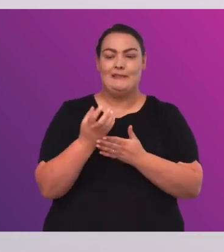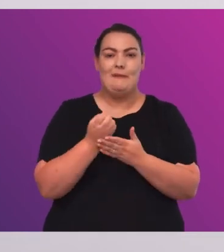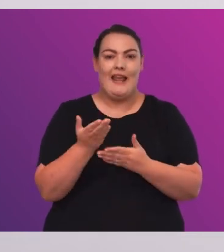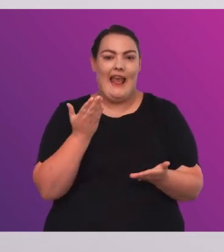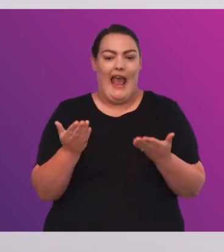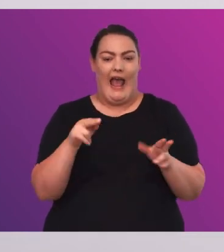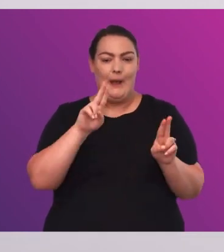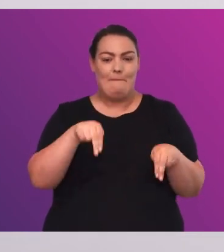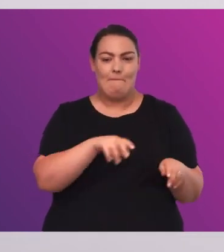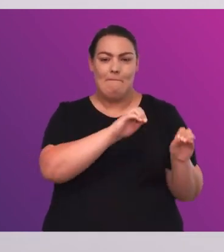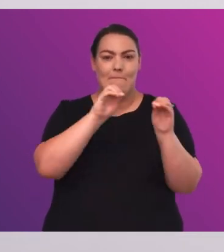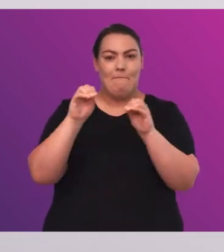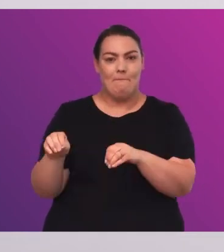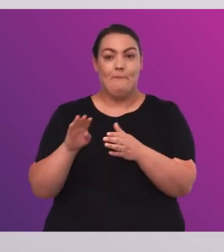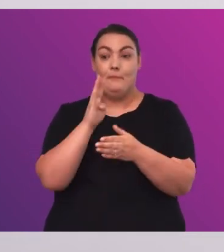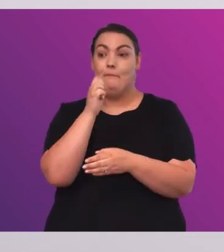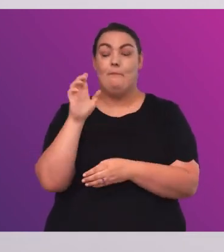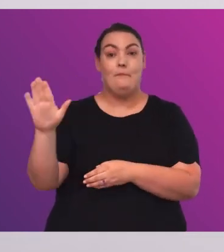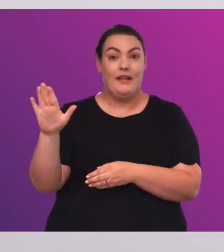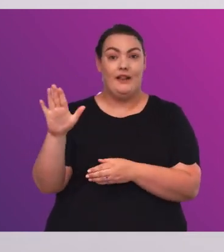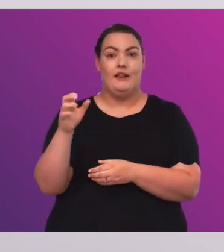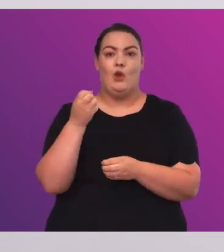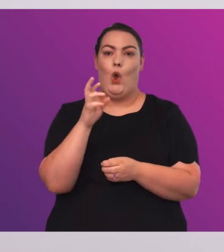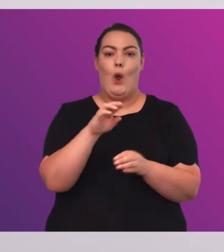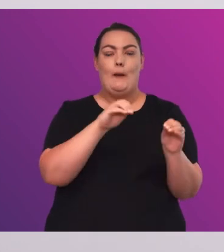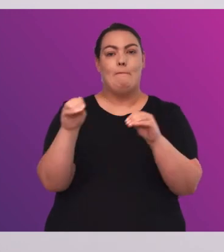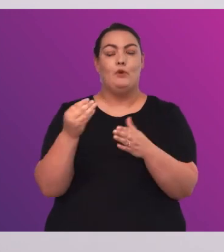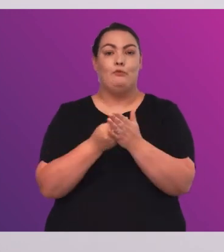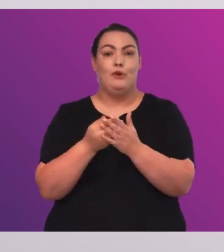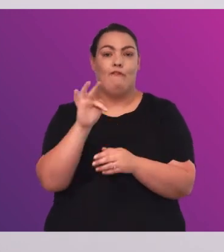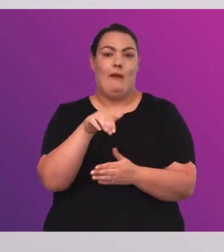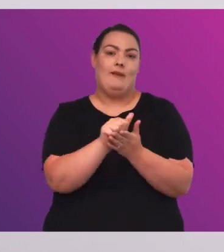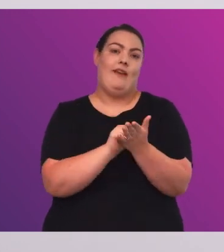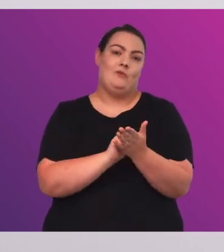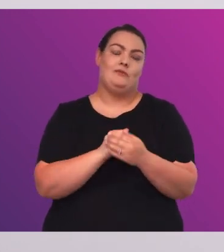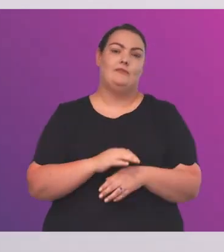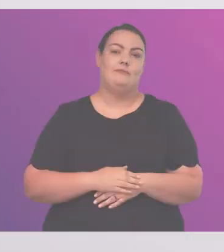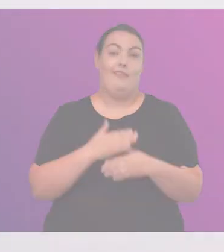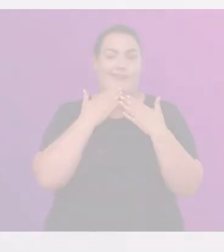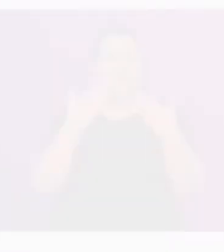payments from your account and pay bills from your account. Thank you.